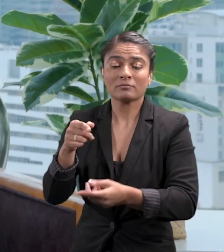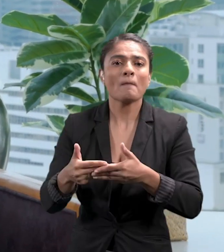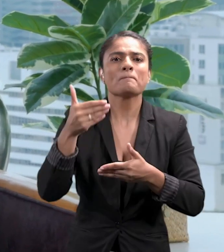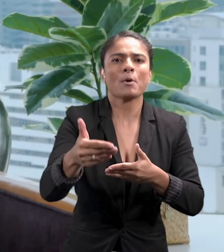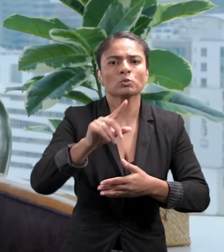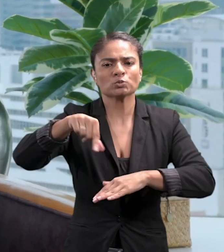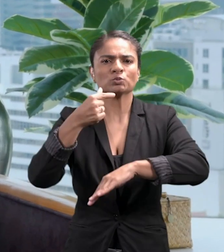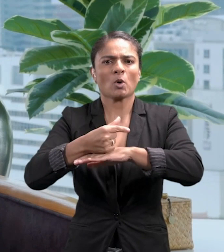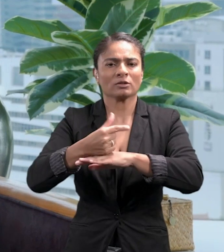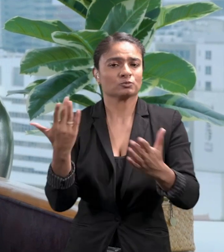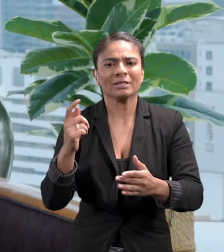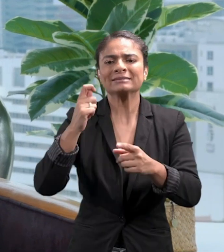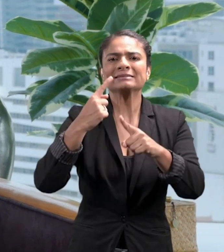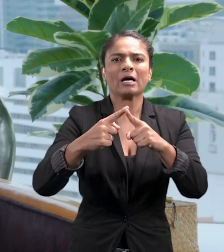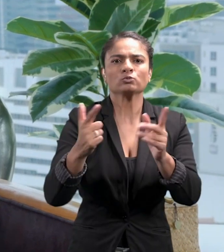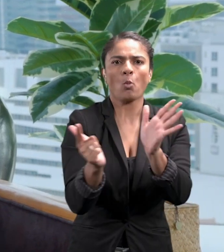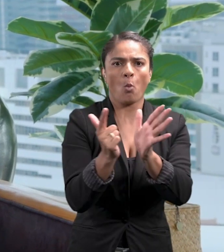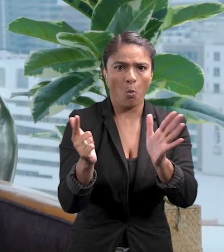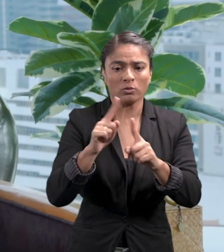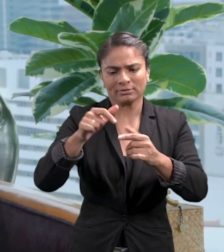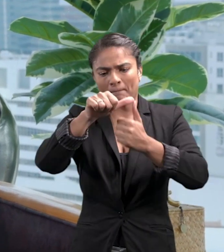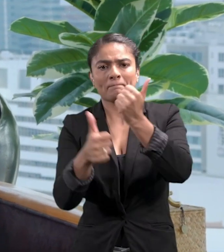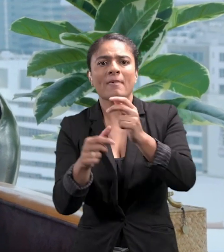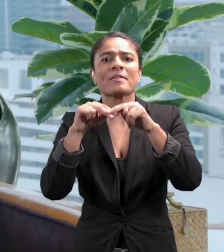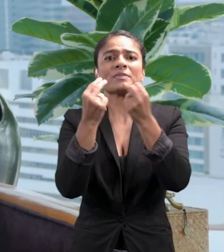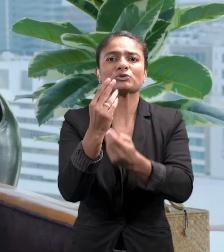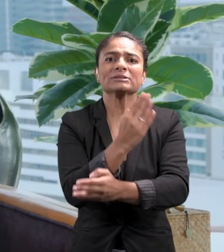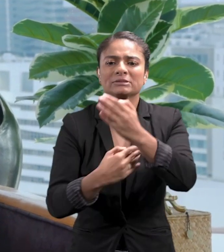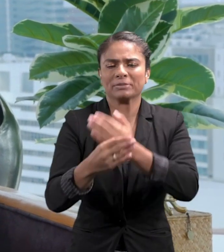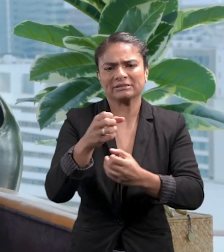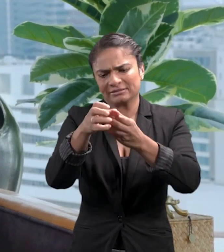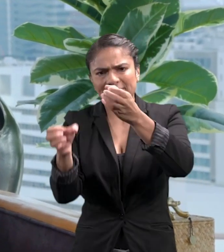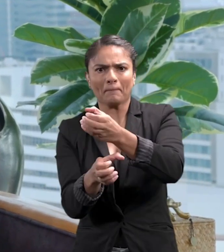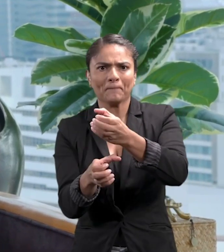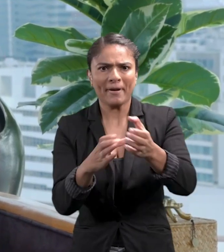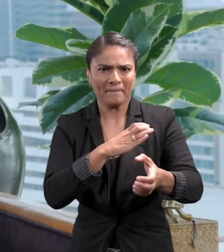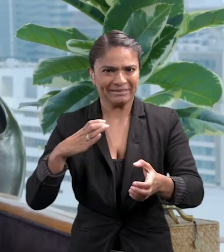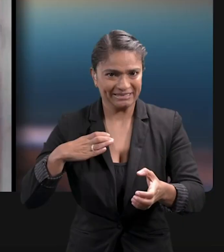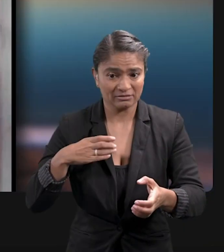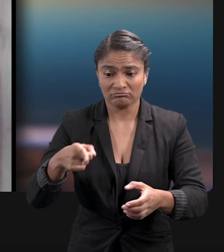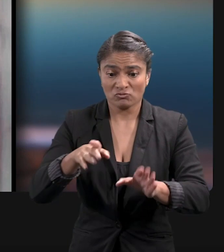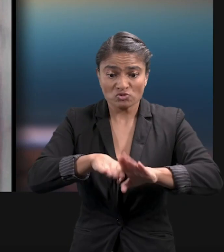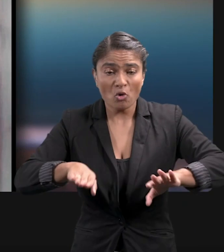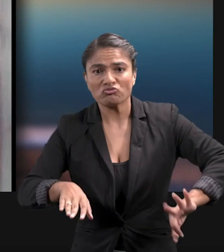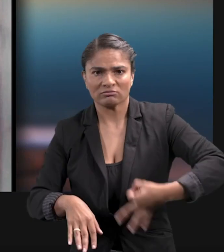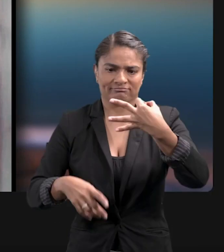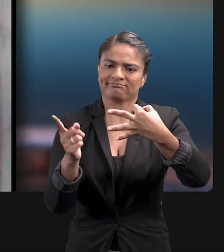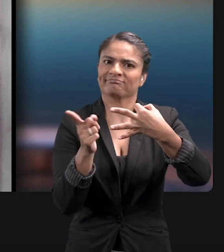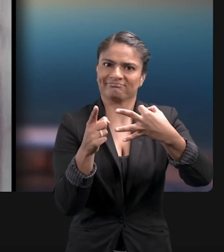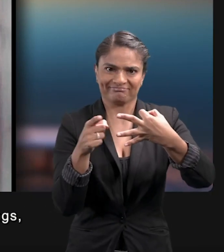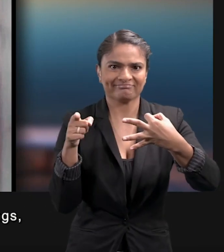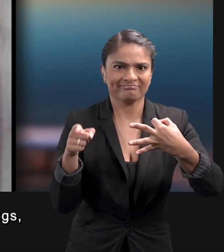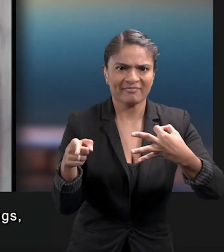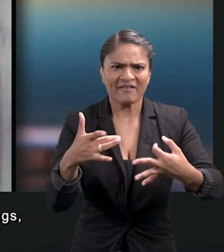postgraduate tax law candidate at Stellenbosch University and deputy chairperson of the National Disabilities Subcommittee. As the eldest of 3